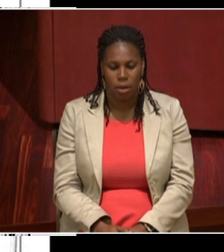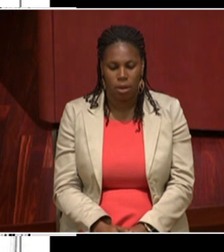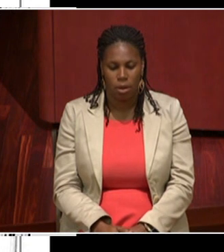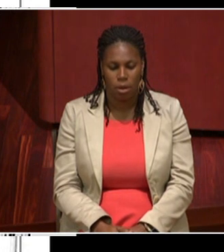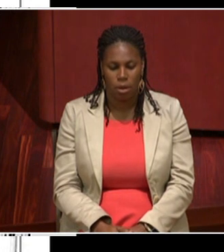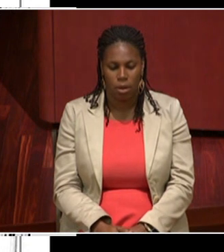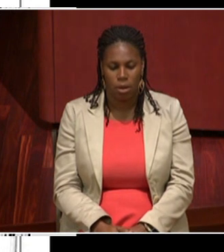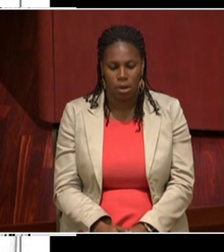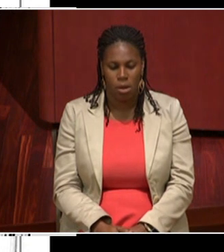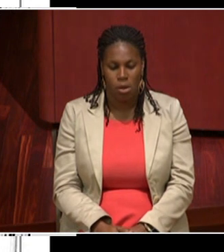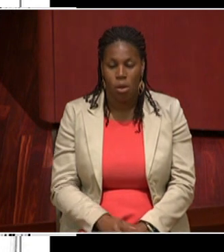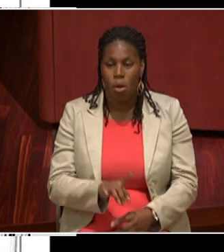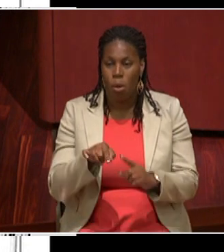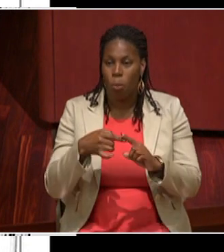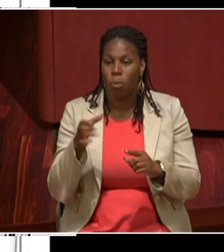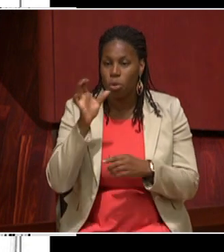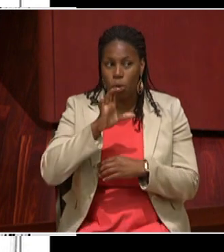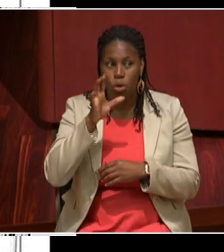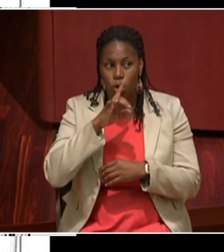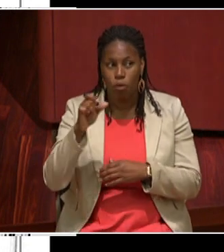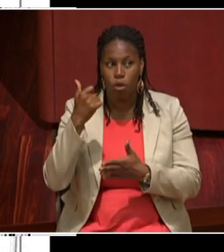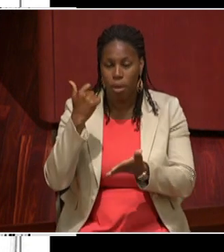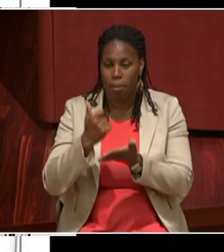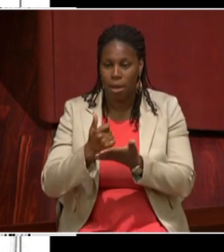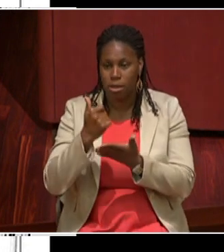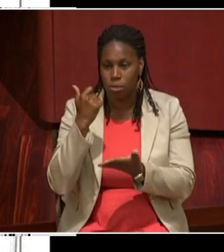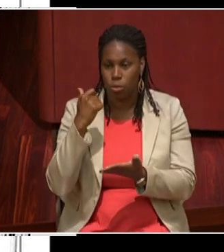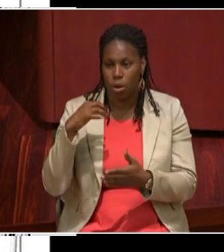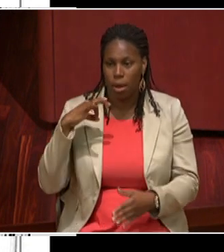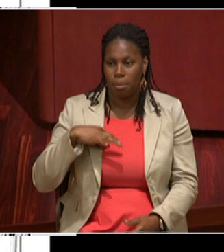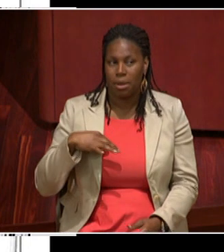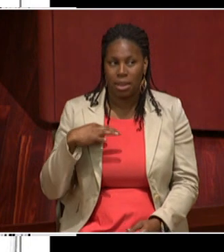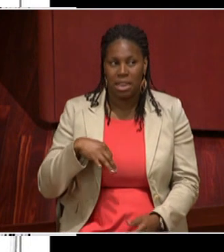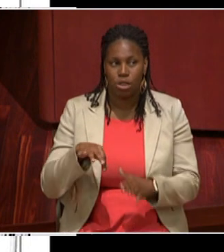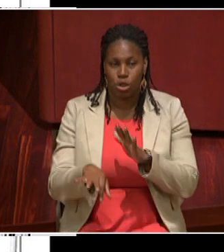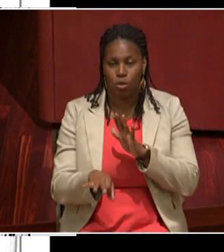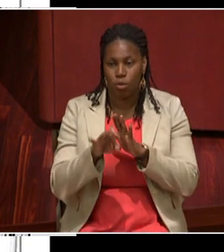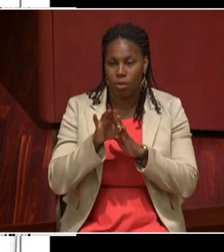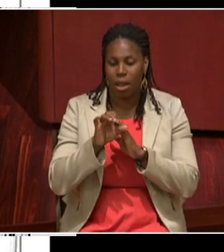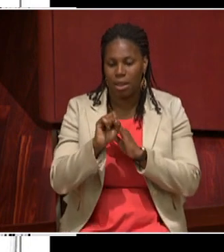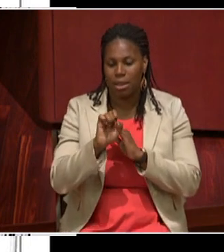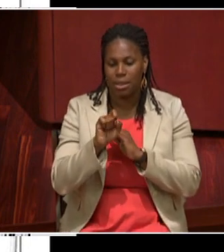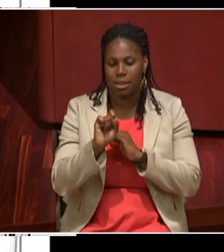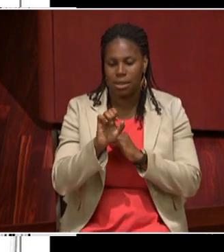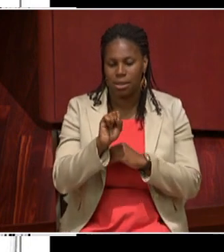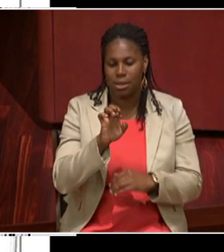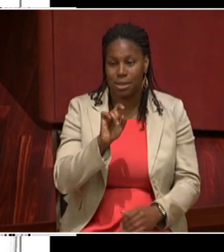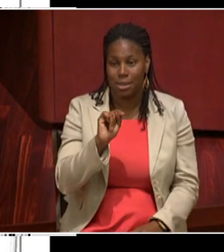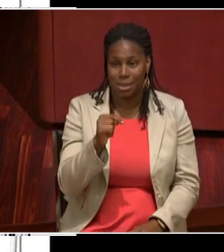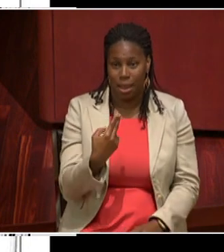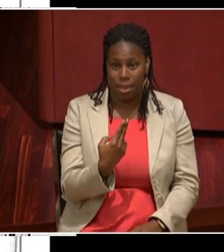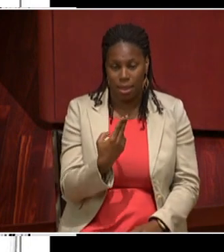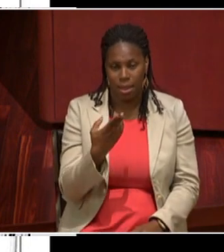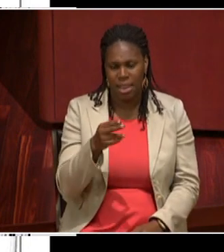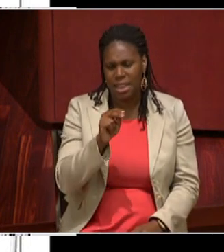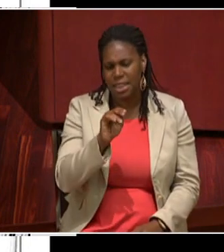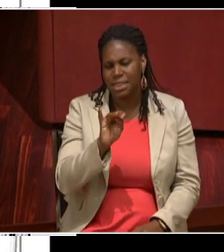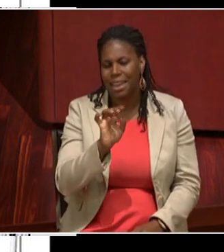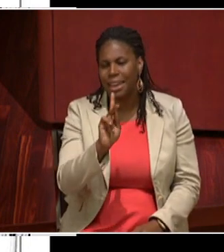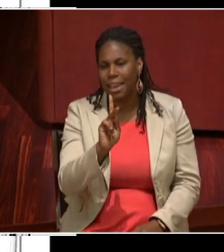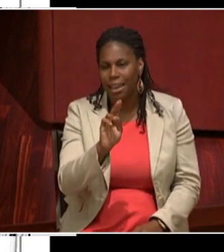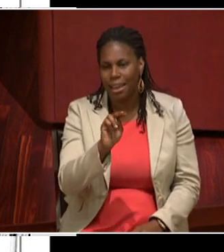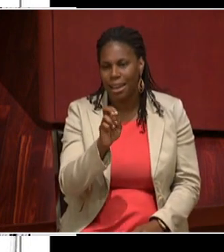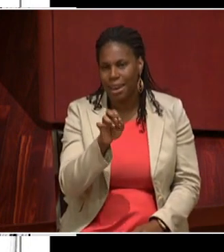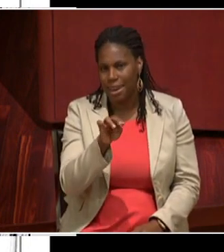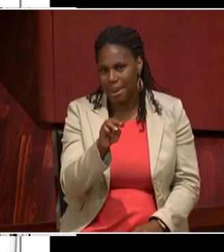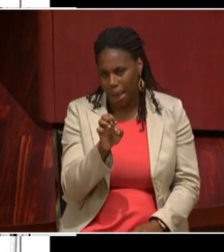So when we look for that passport application, we find that Seth is more than likely a nickname that was listed on a